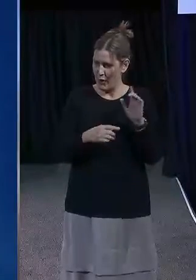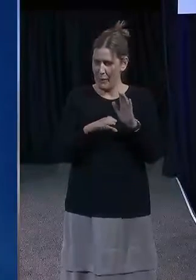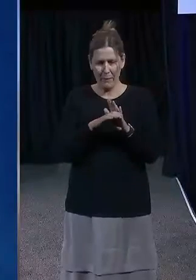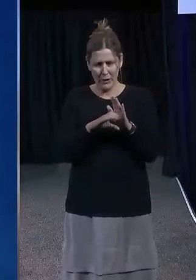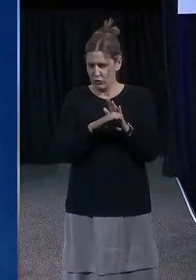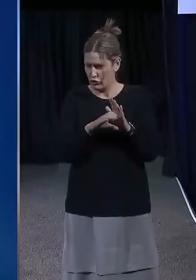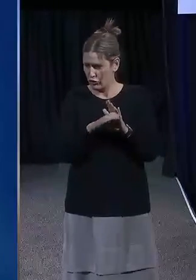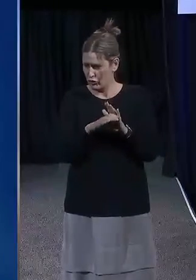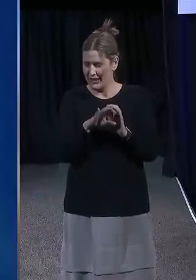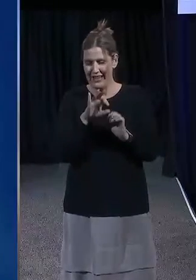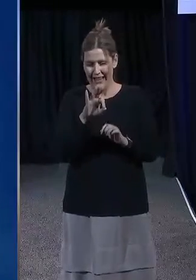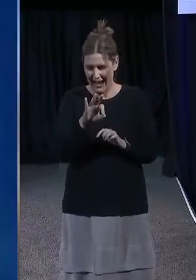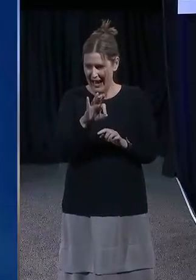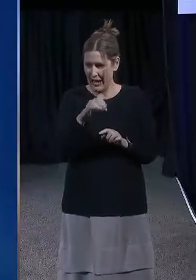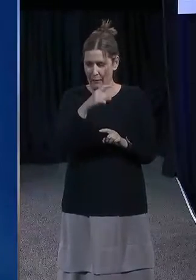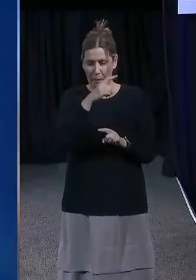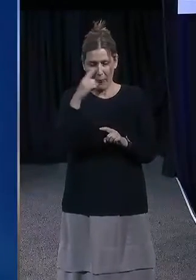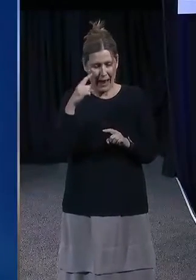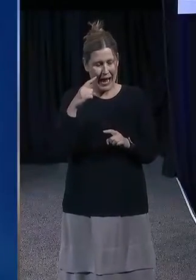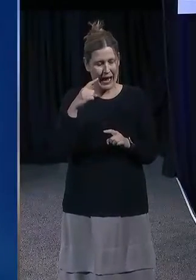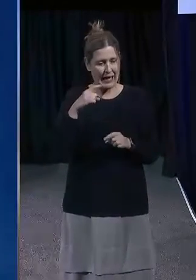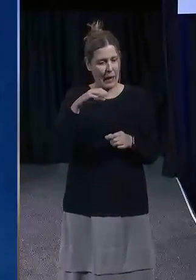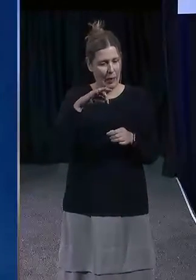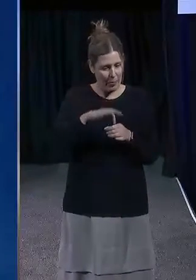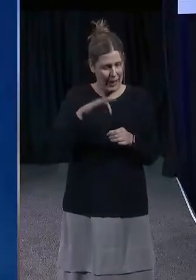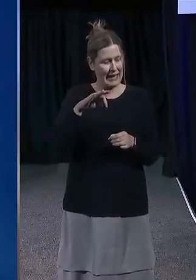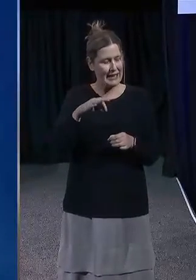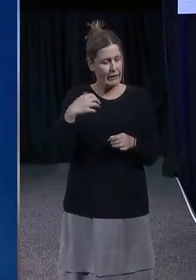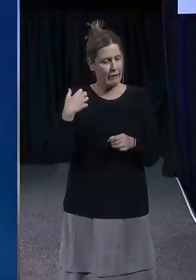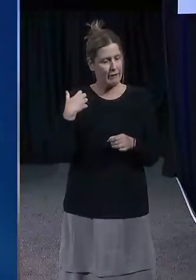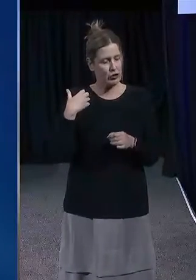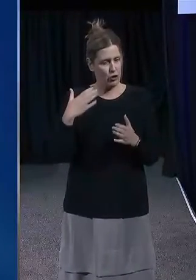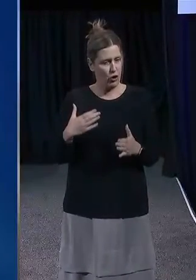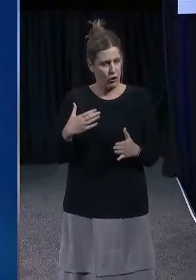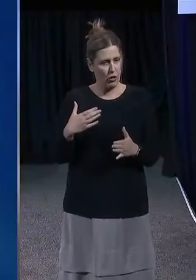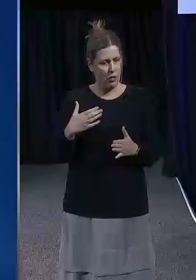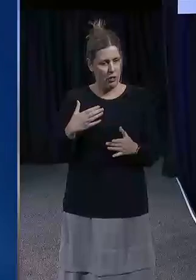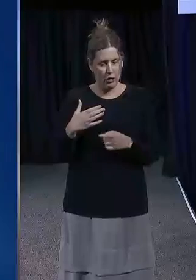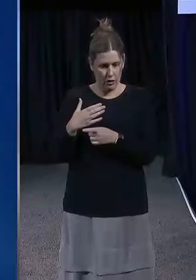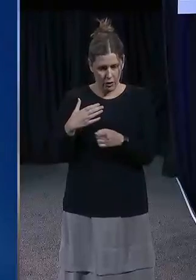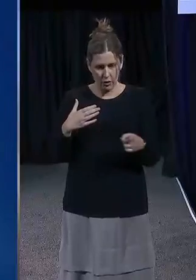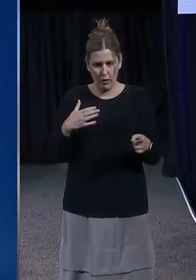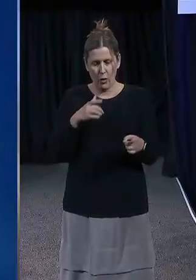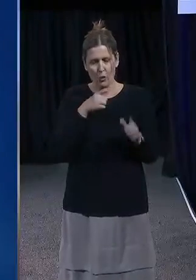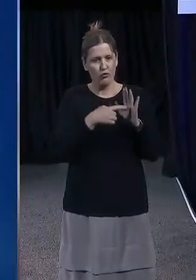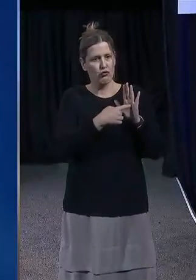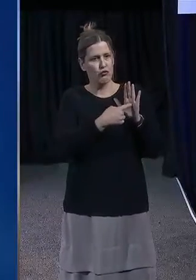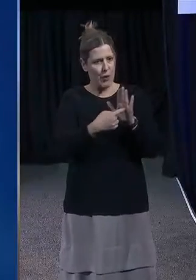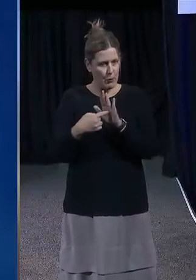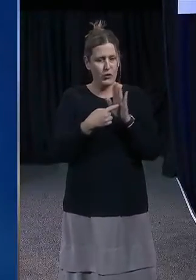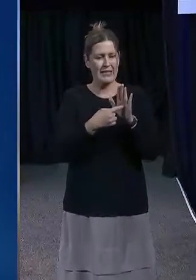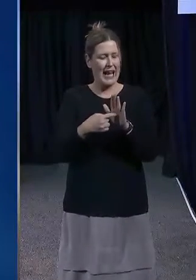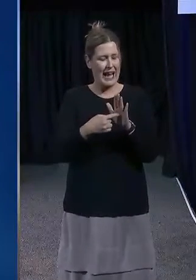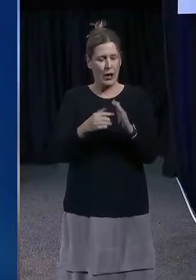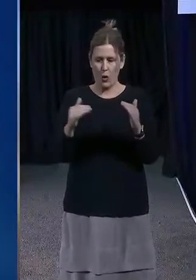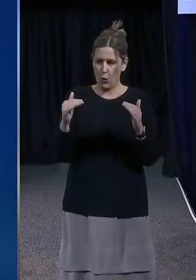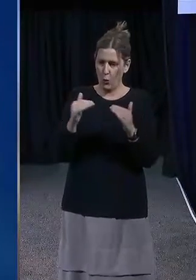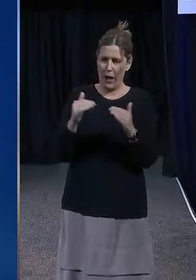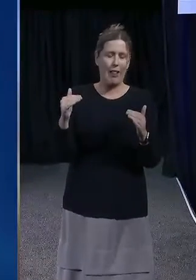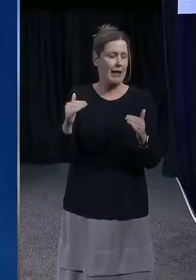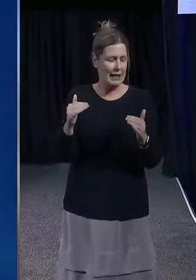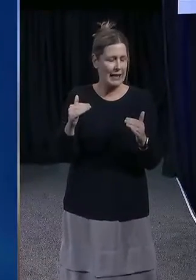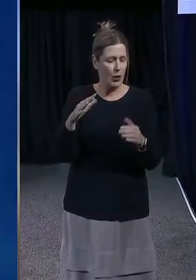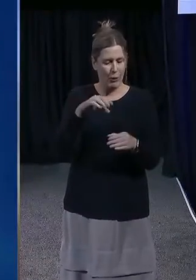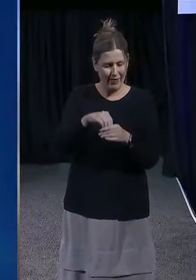9 of the black elected federal officials who absolutely represented equality in